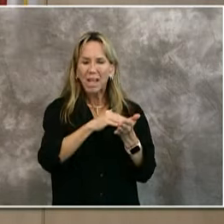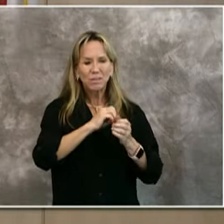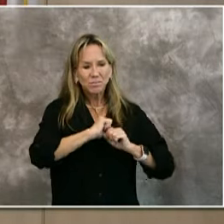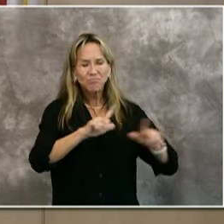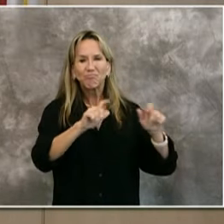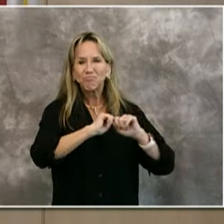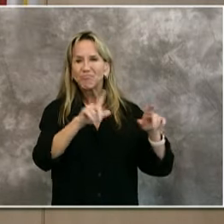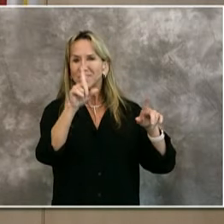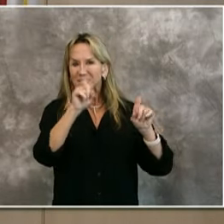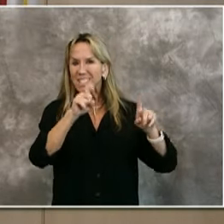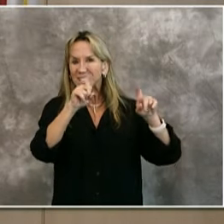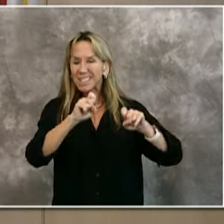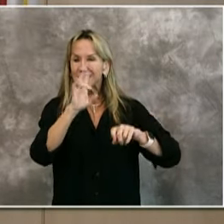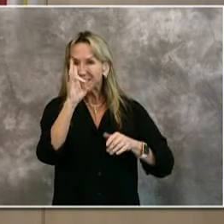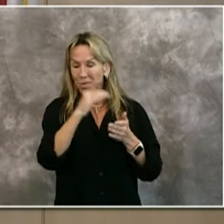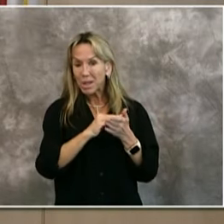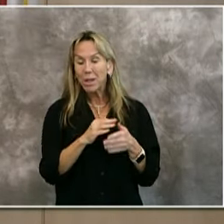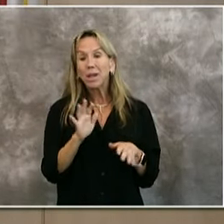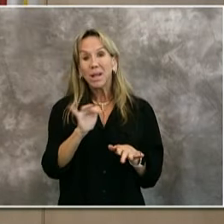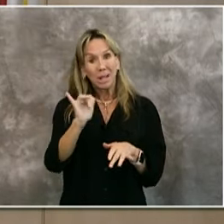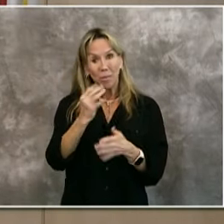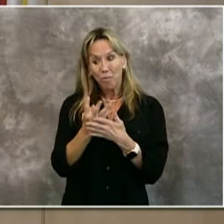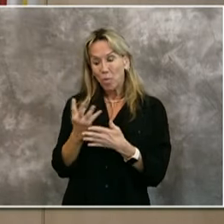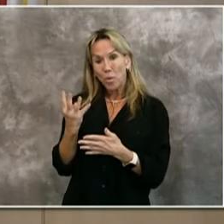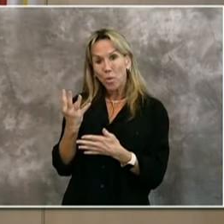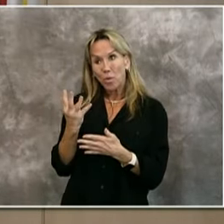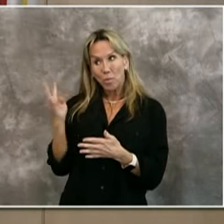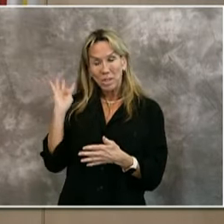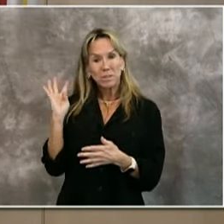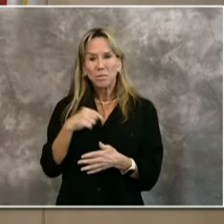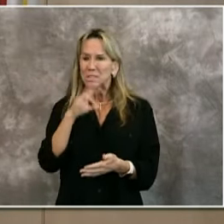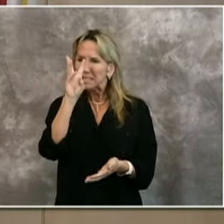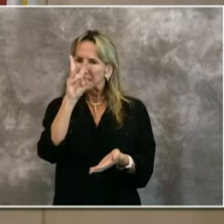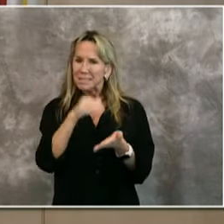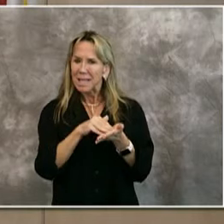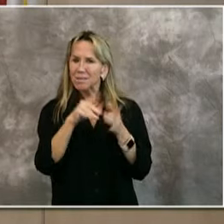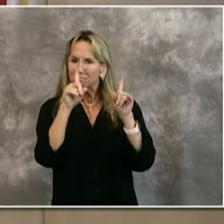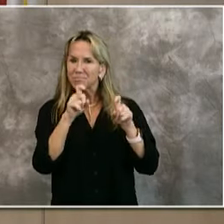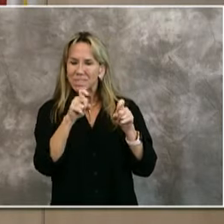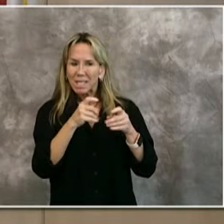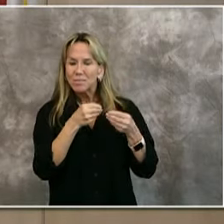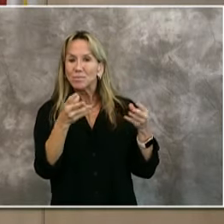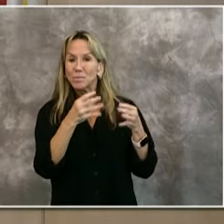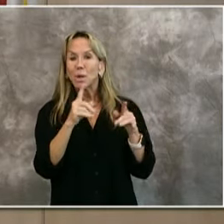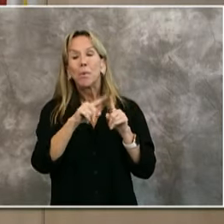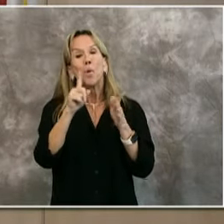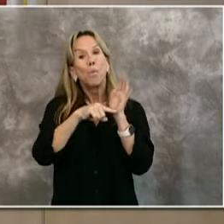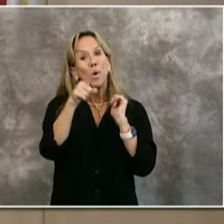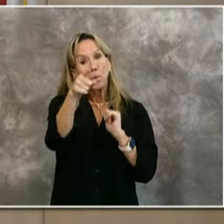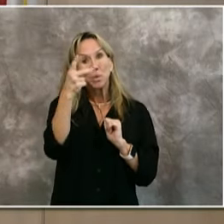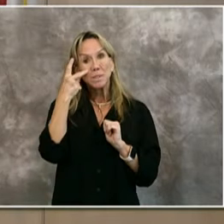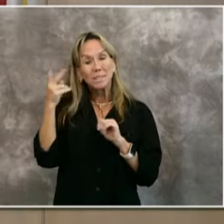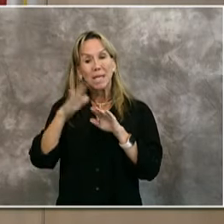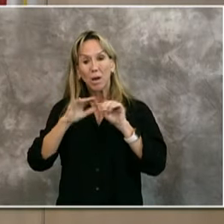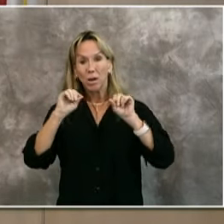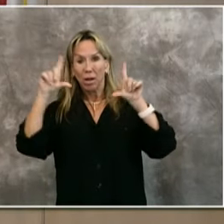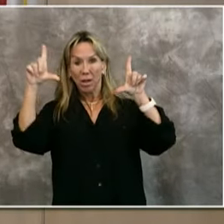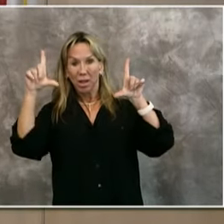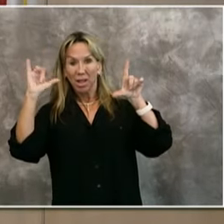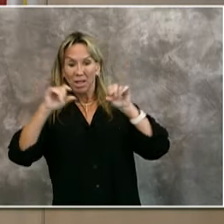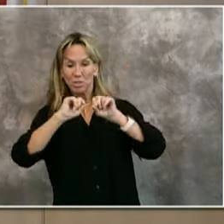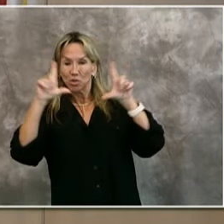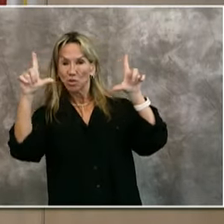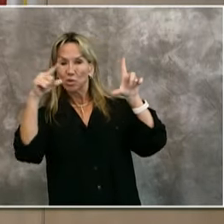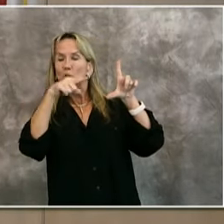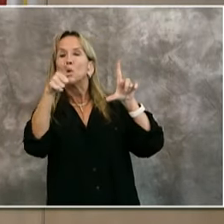told, is even about 4 weeks ago, we were in the 6,000 range. Part of this, of what you're seeing on the state reporting, is some